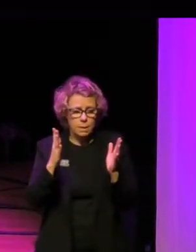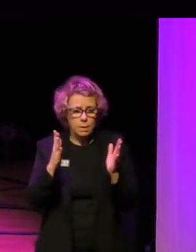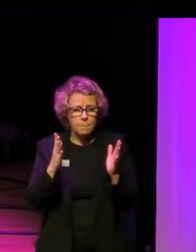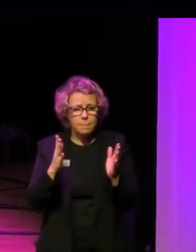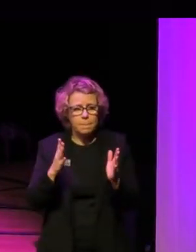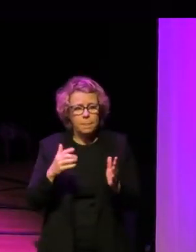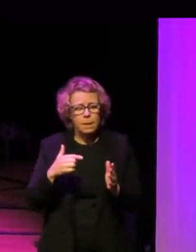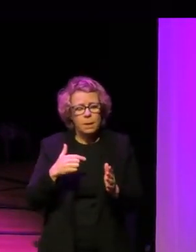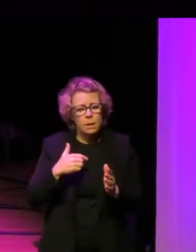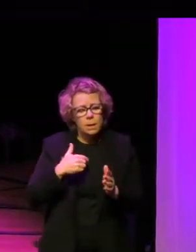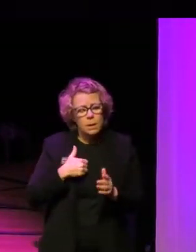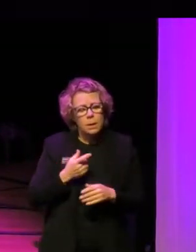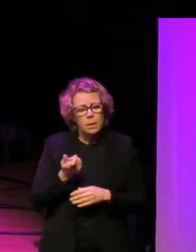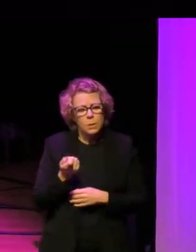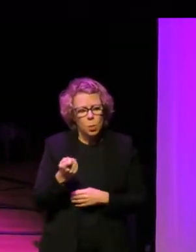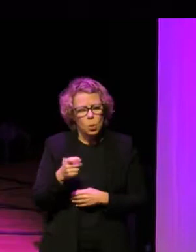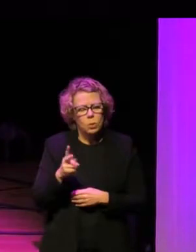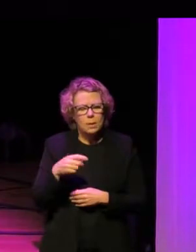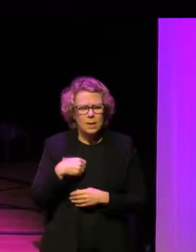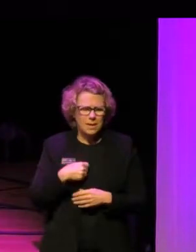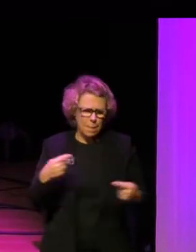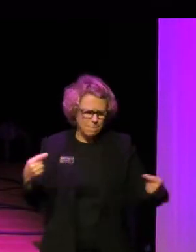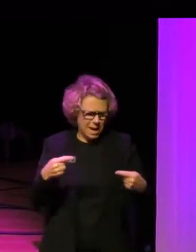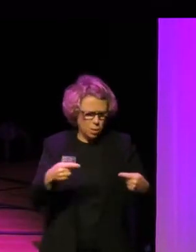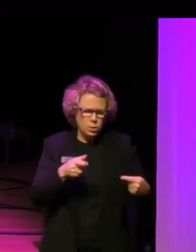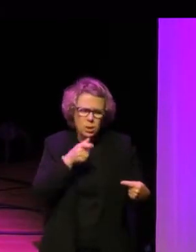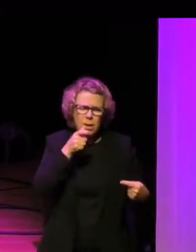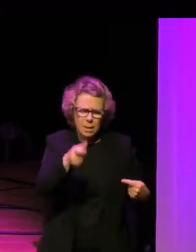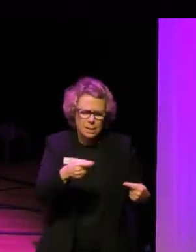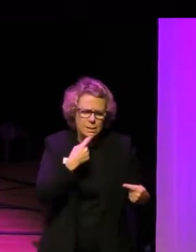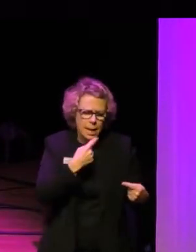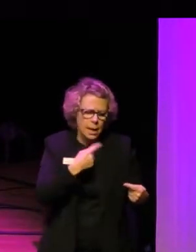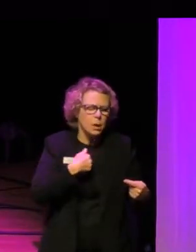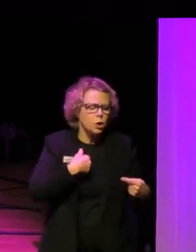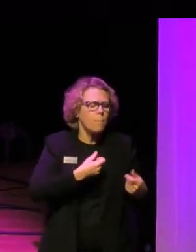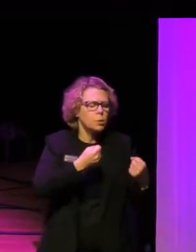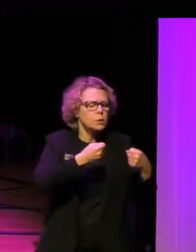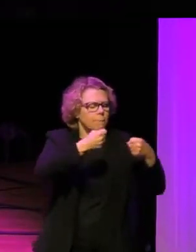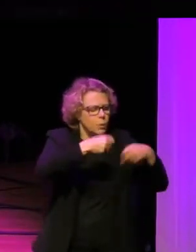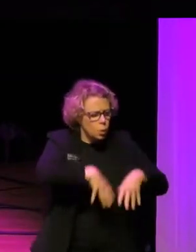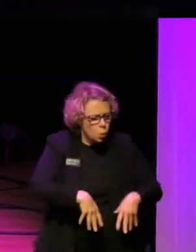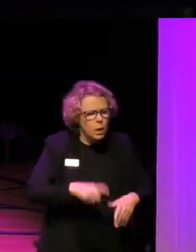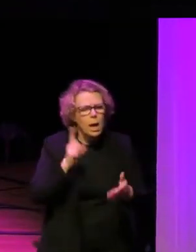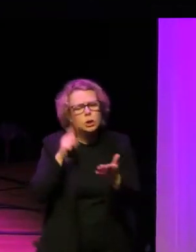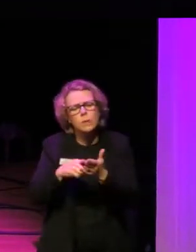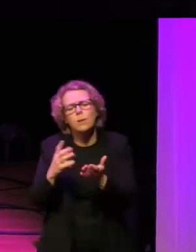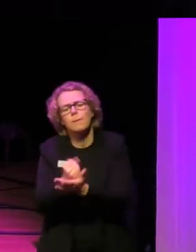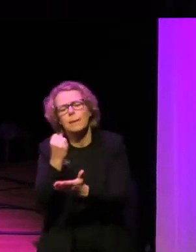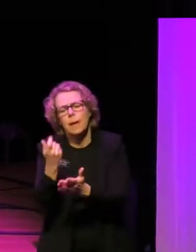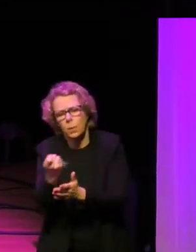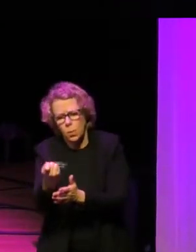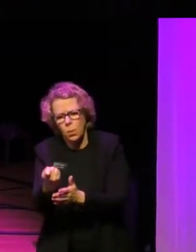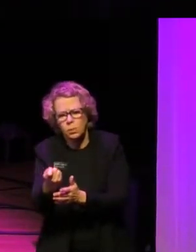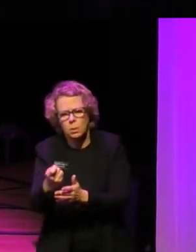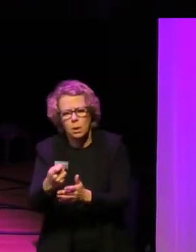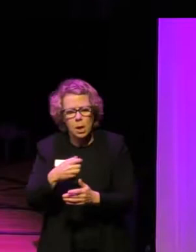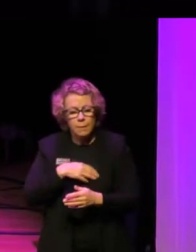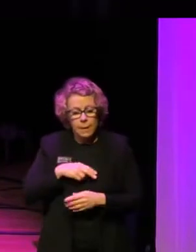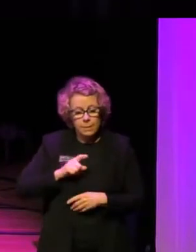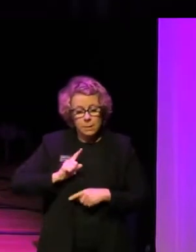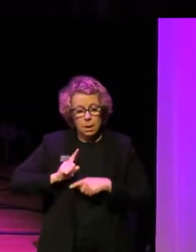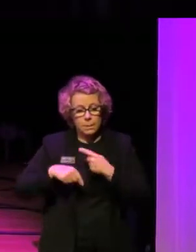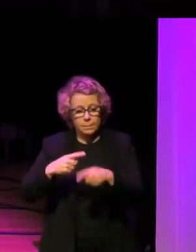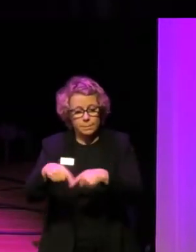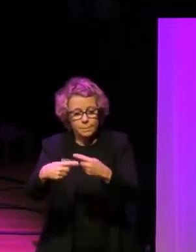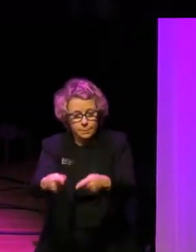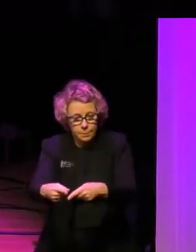that says you must lose for me to win is what has brought the world to its knees. Going forward, we